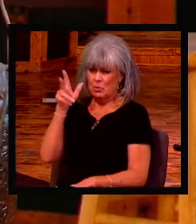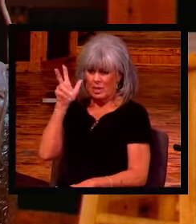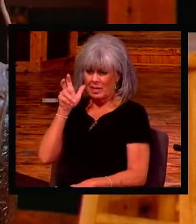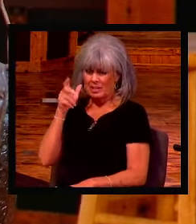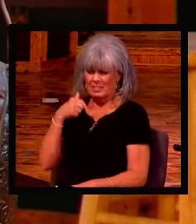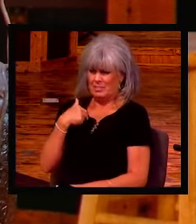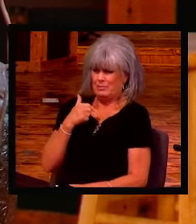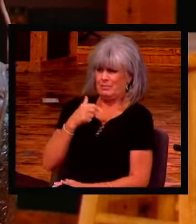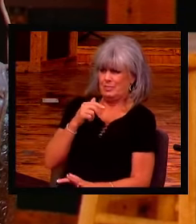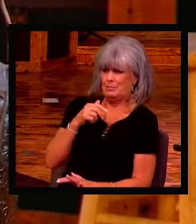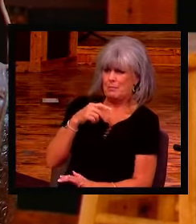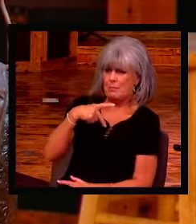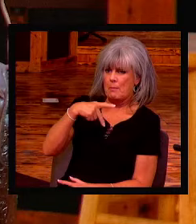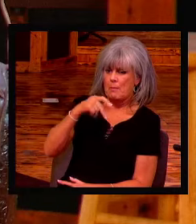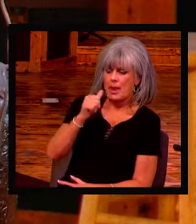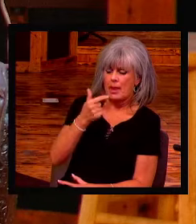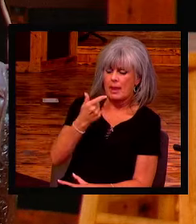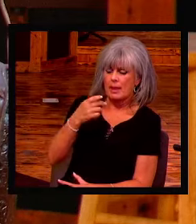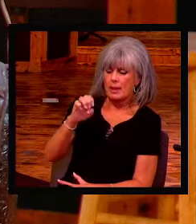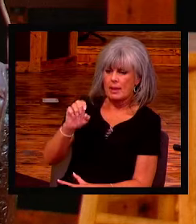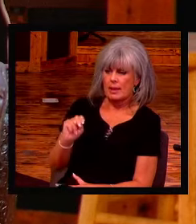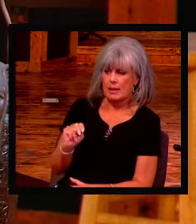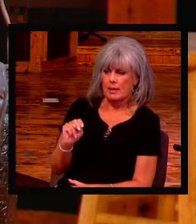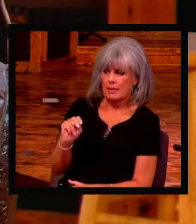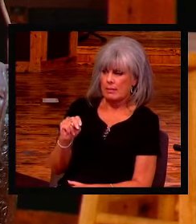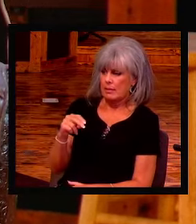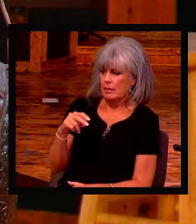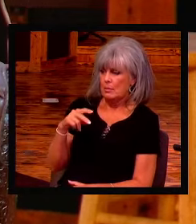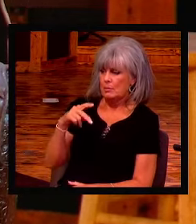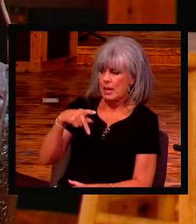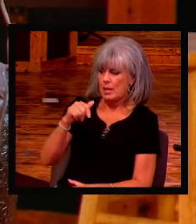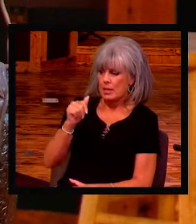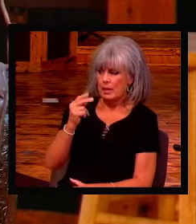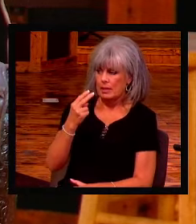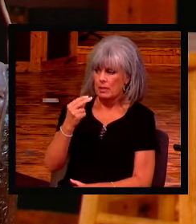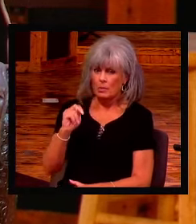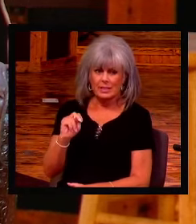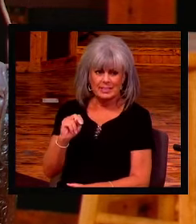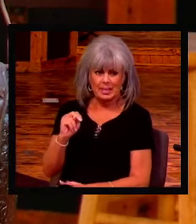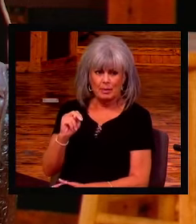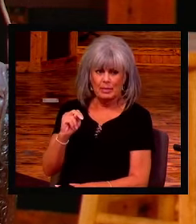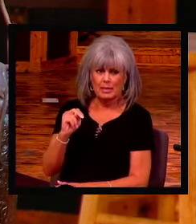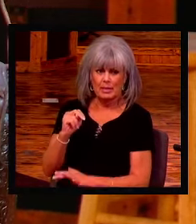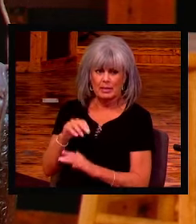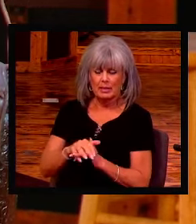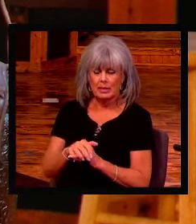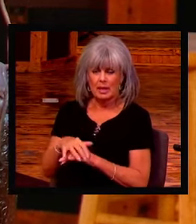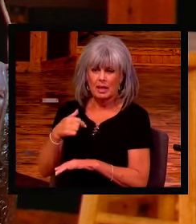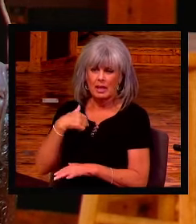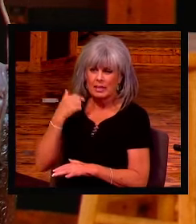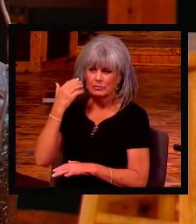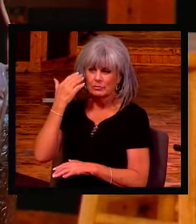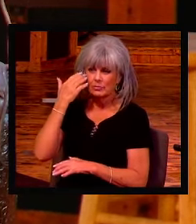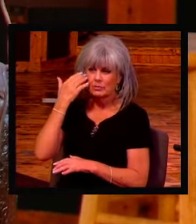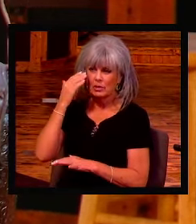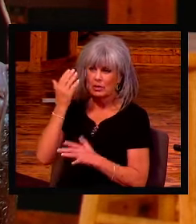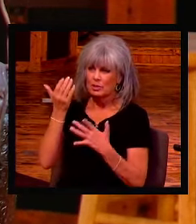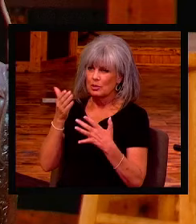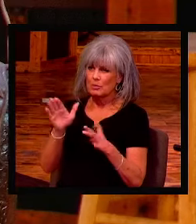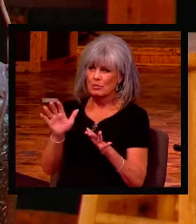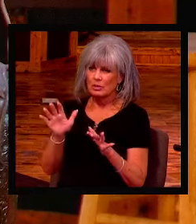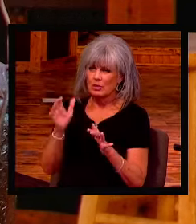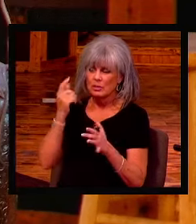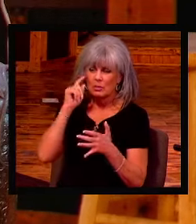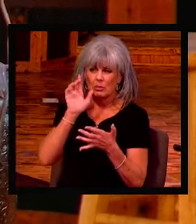like, no, I was pagan. I don't believe in organized religion. And I had a hard time, and I was a